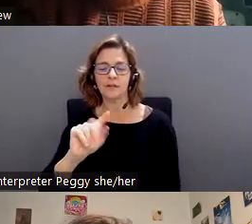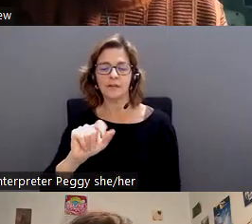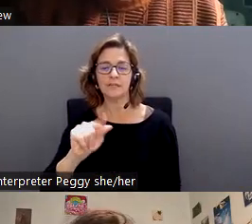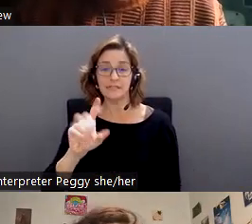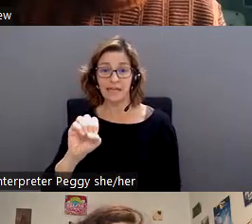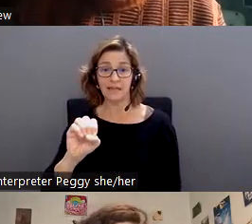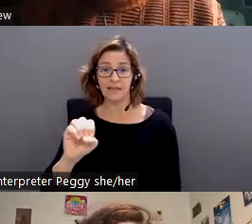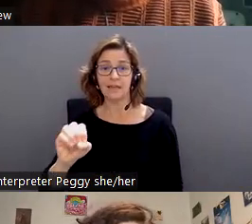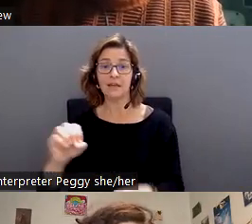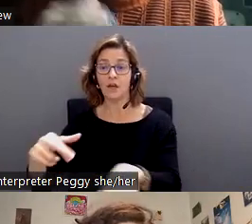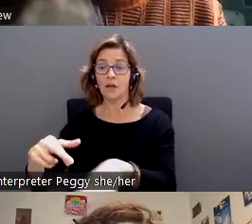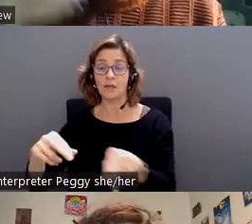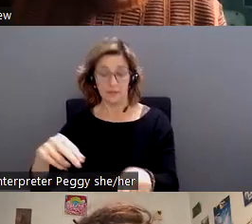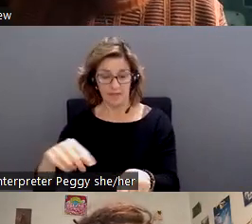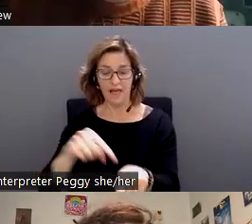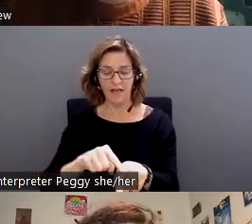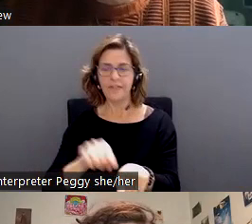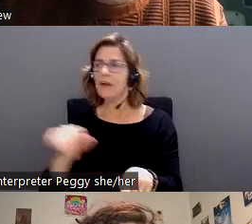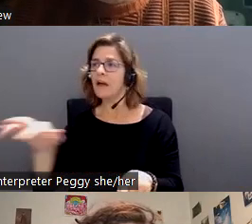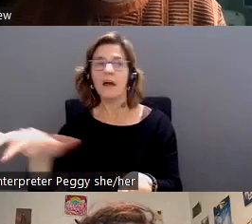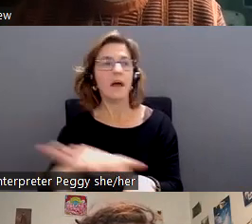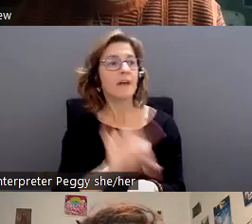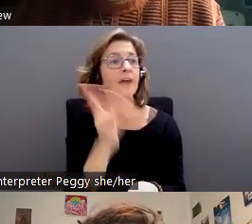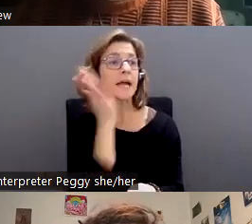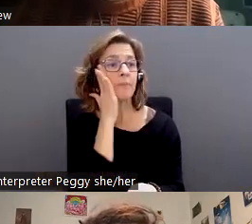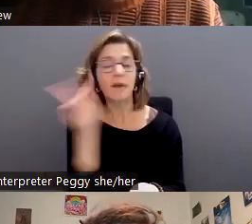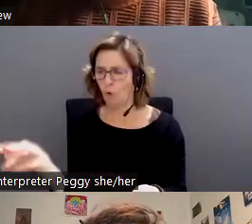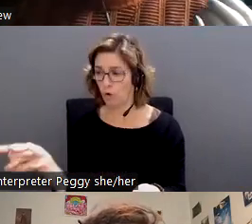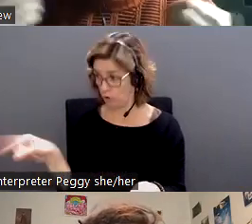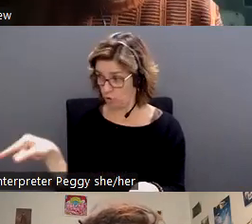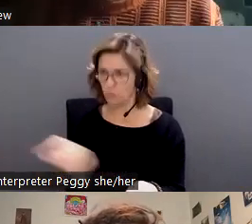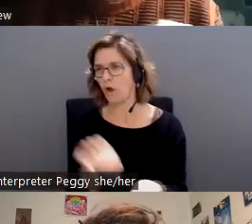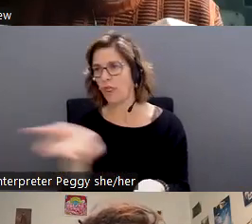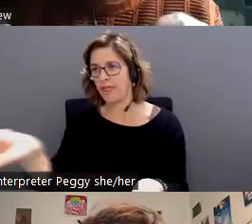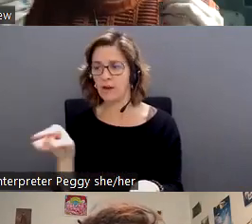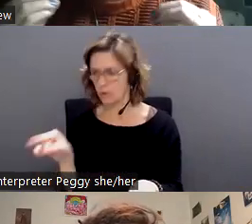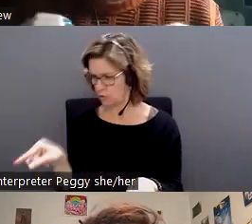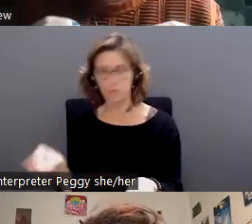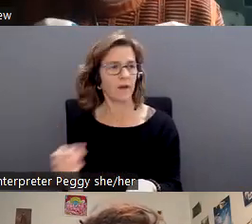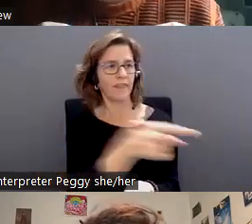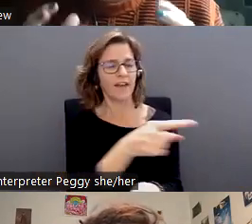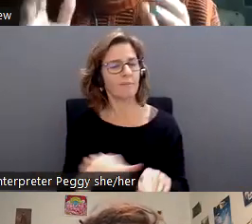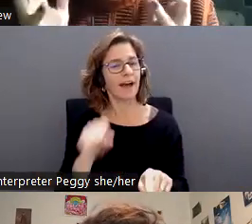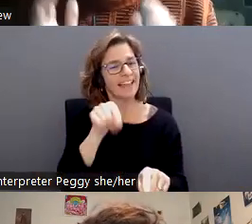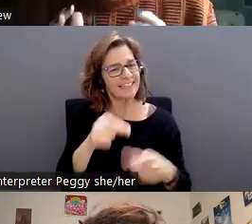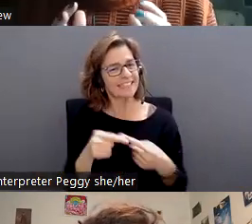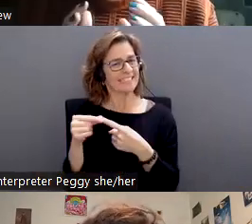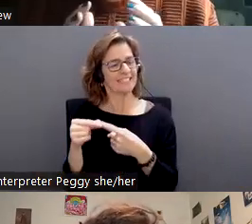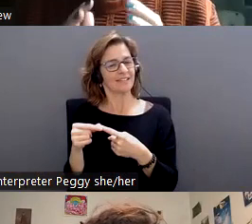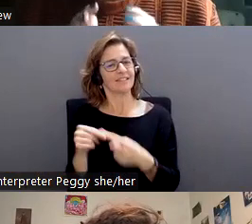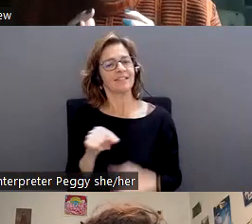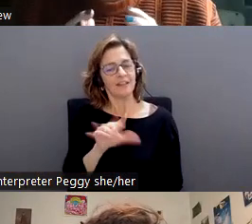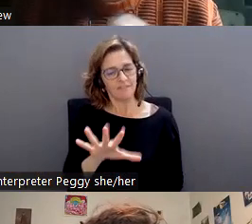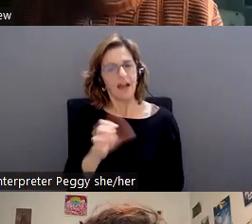beds and arranges for somebody to be transferred accordingly. But in this case, the 519 is the